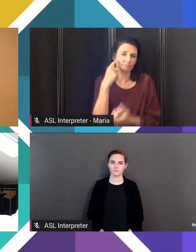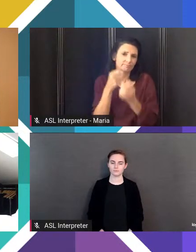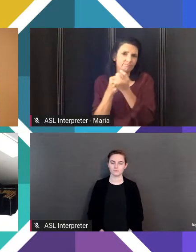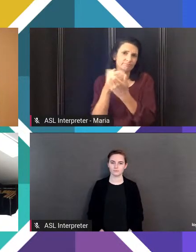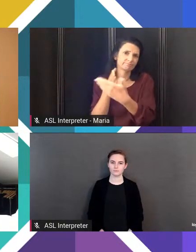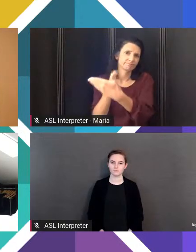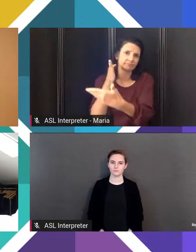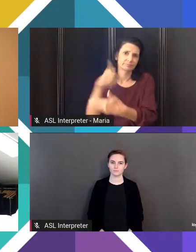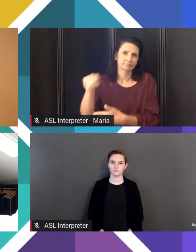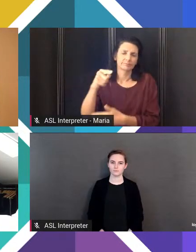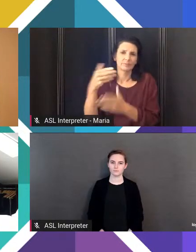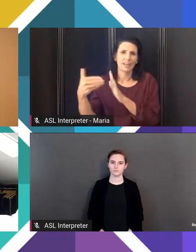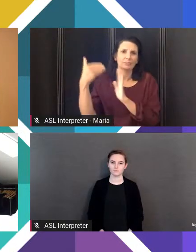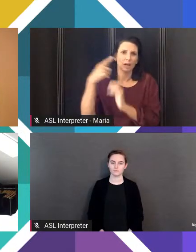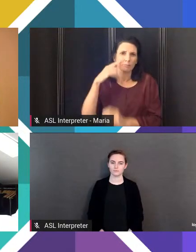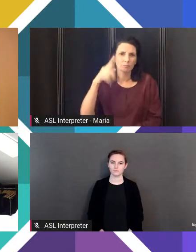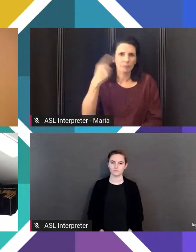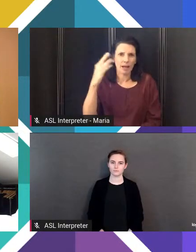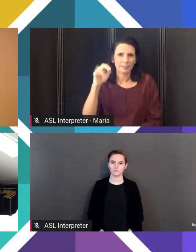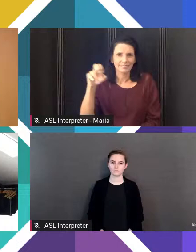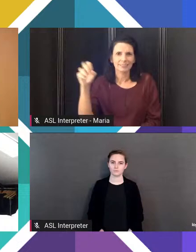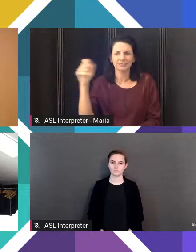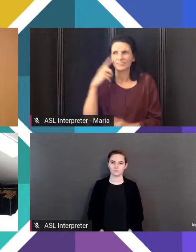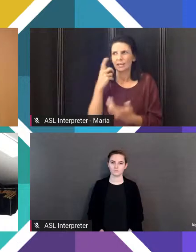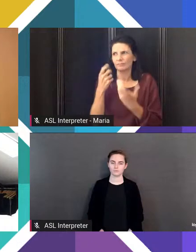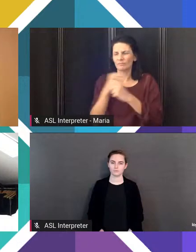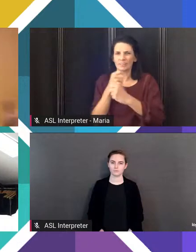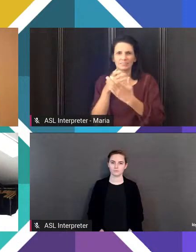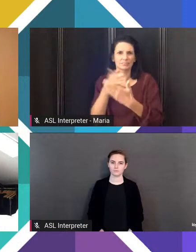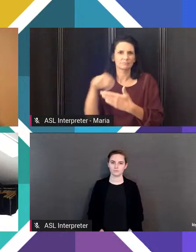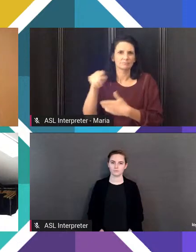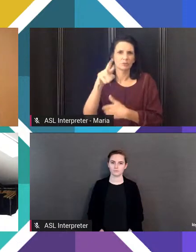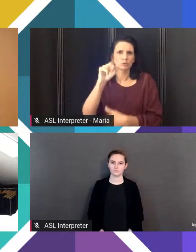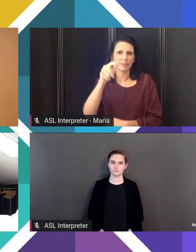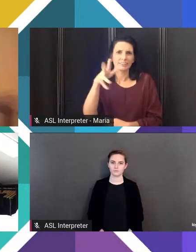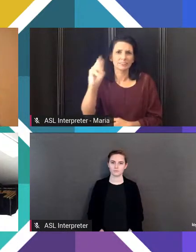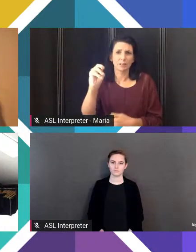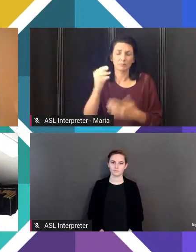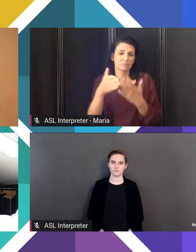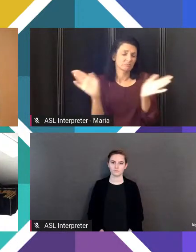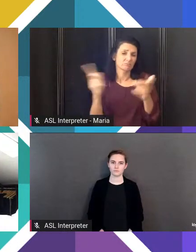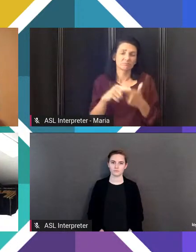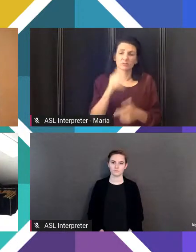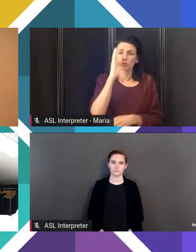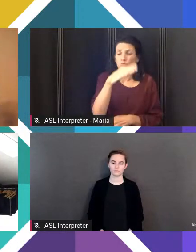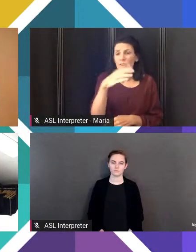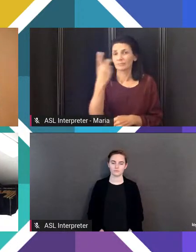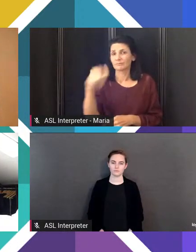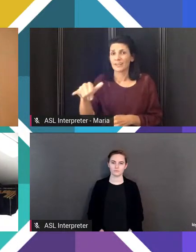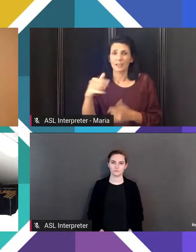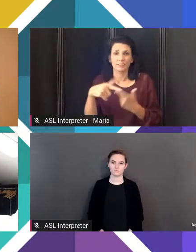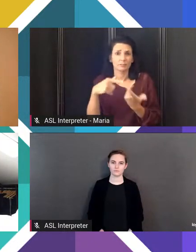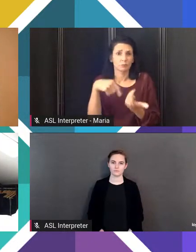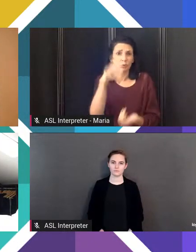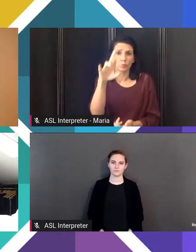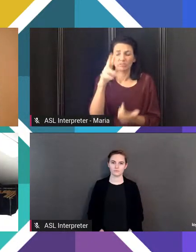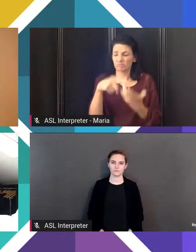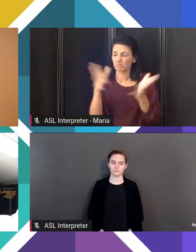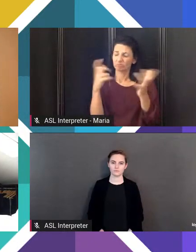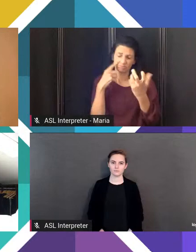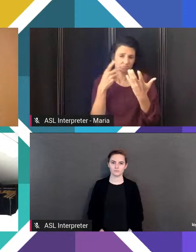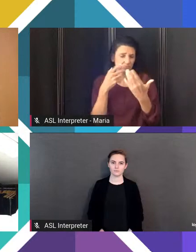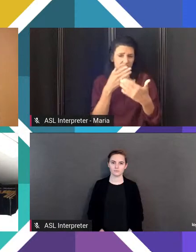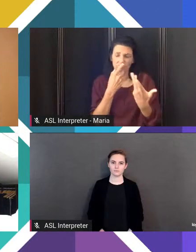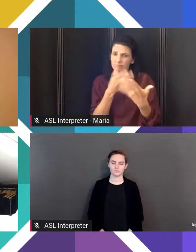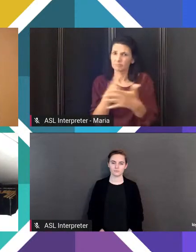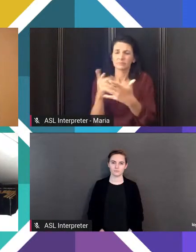and anti-Blackness and our community in large, straight, gay, you know, queer, doesn't matter, they're fighting against it all. And